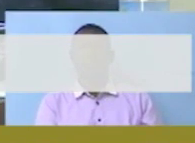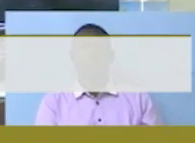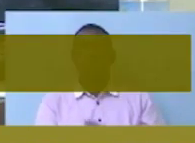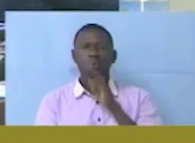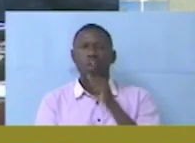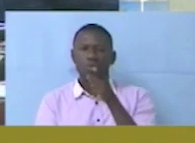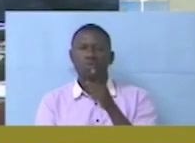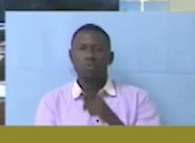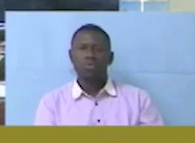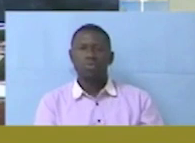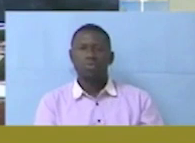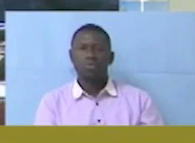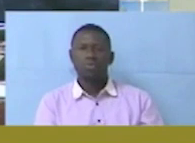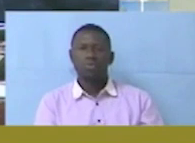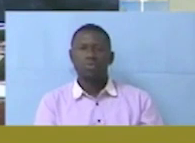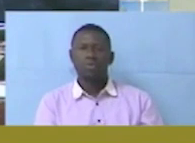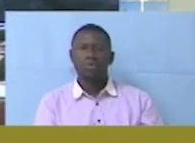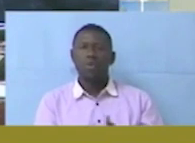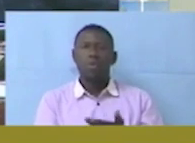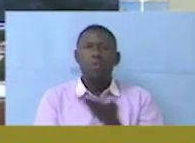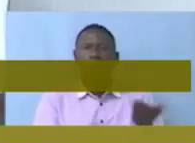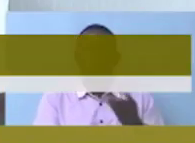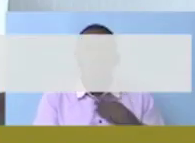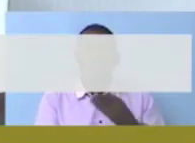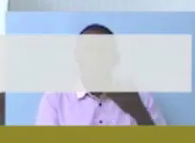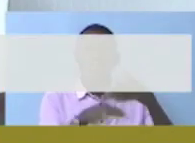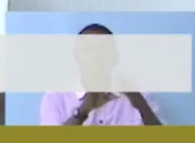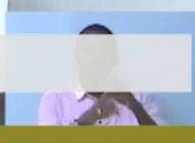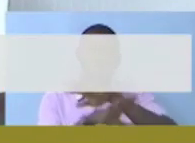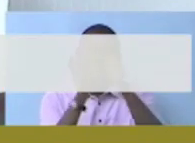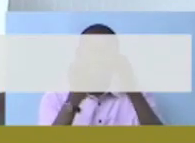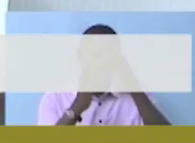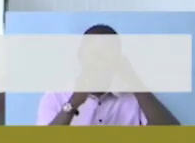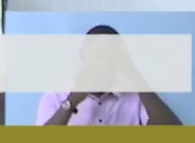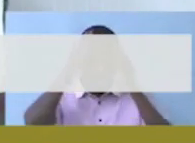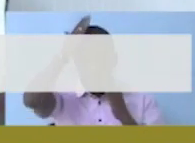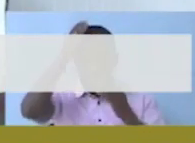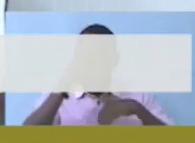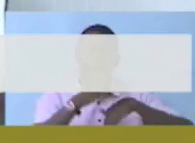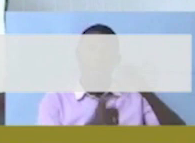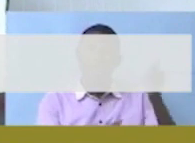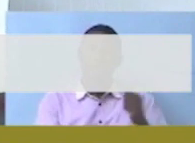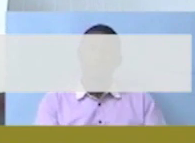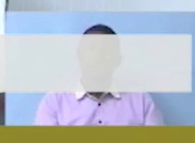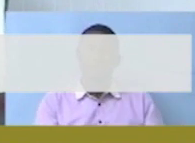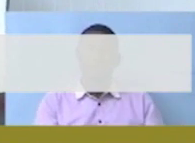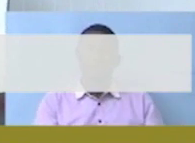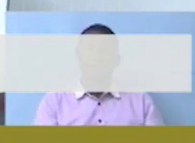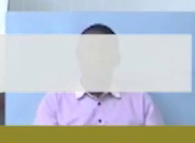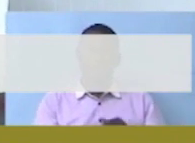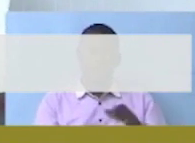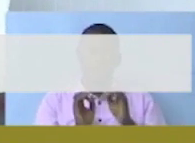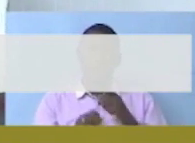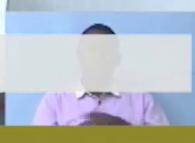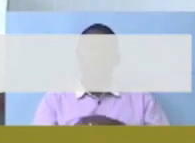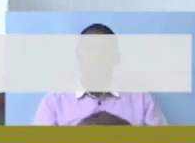are you? Mr. Barry denied participating in the torture of Butch Samba Diallo, Omar Jatta, Suleiman Sarr, Omar Diouf Damfa, Issa